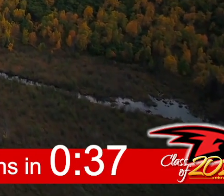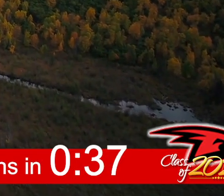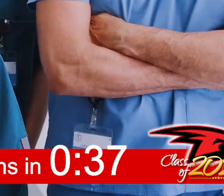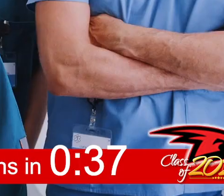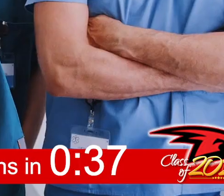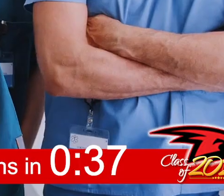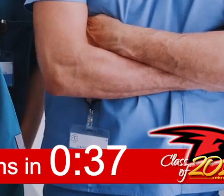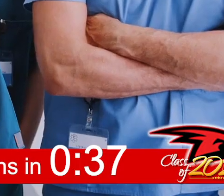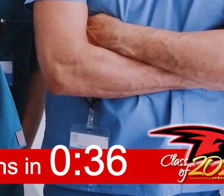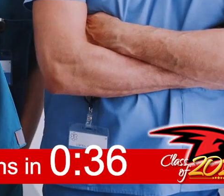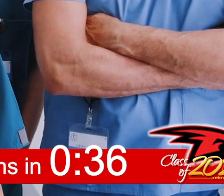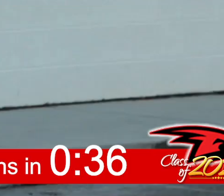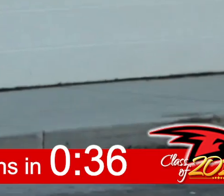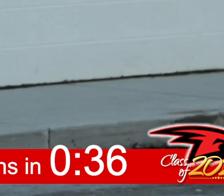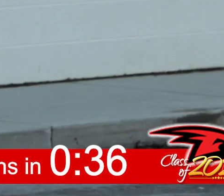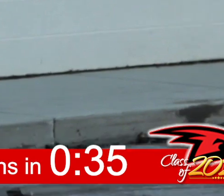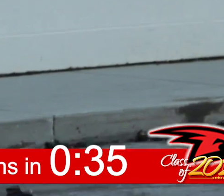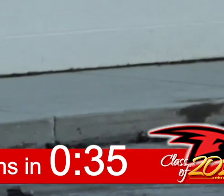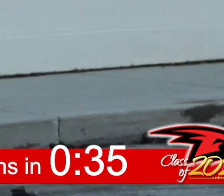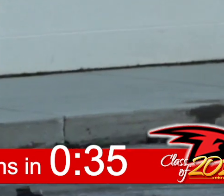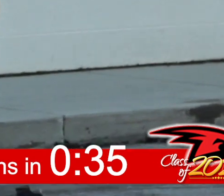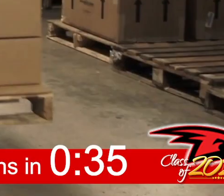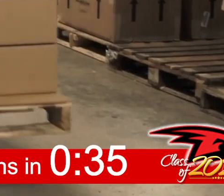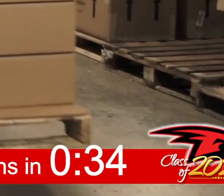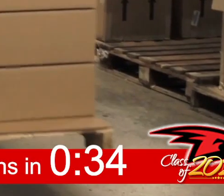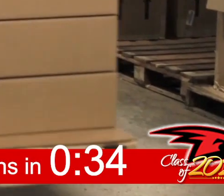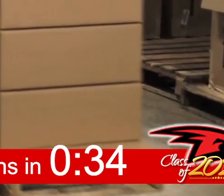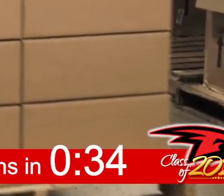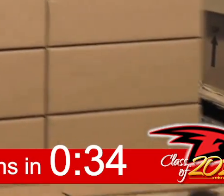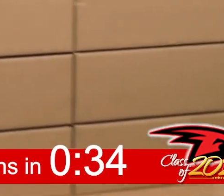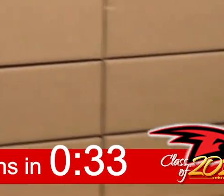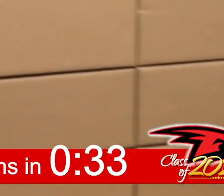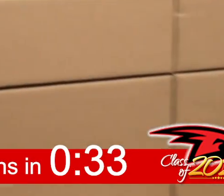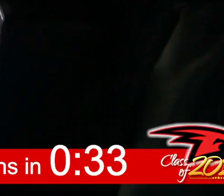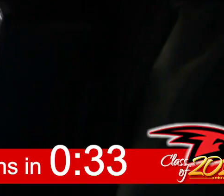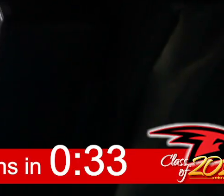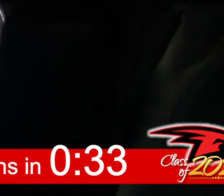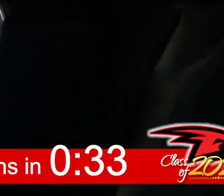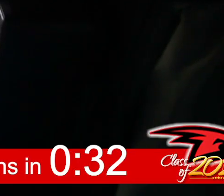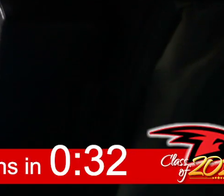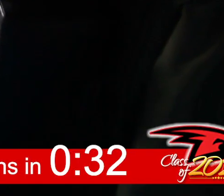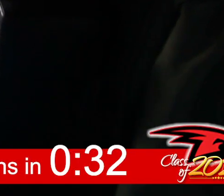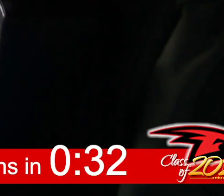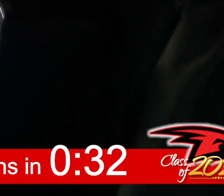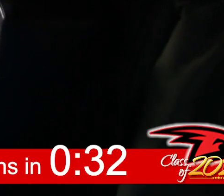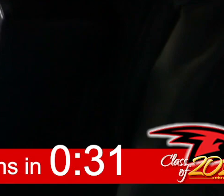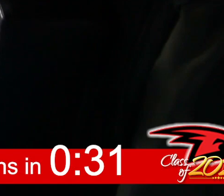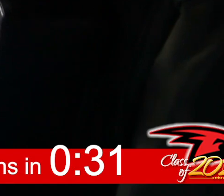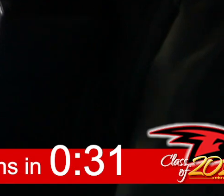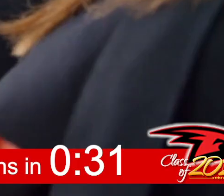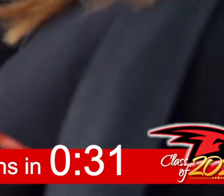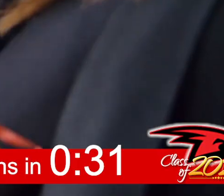answer the call in a way that fits you and your personality and your interests the best. But in the